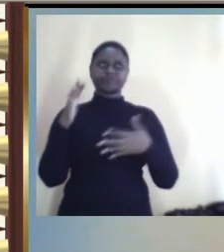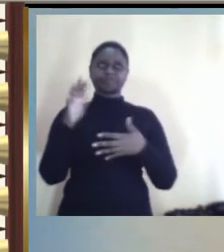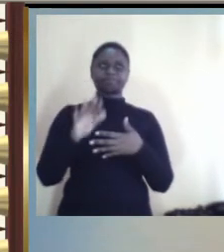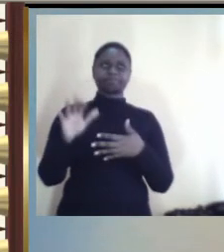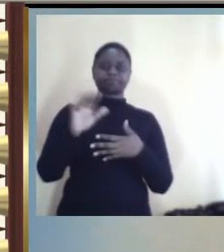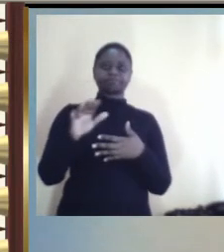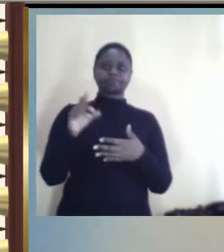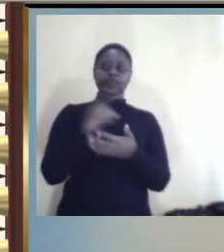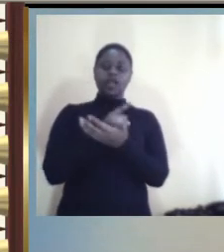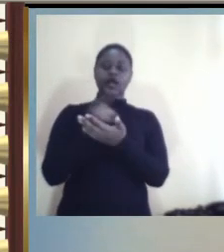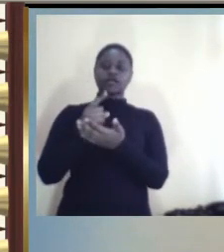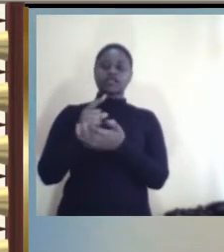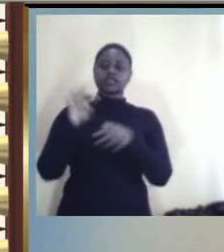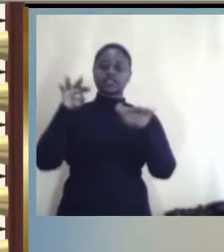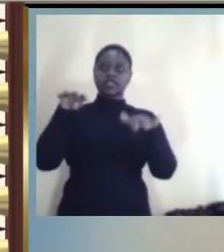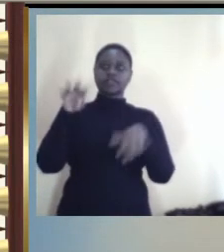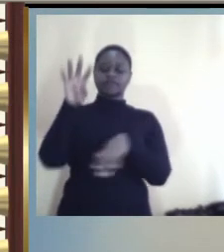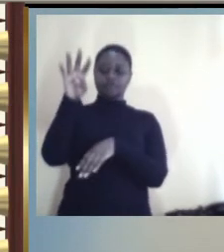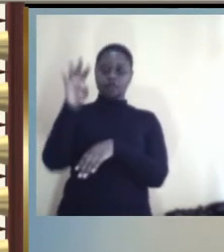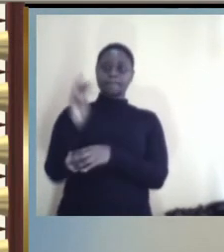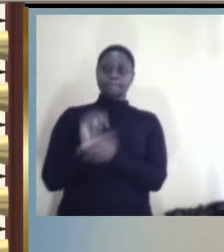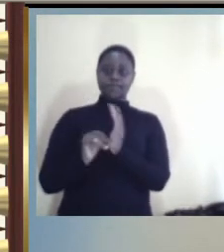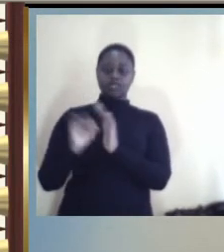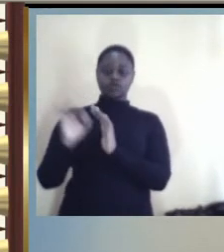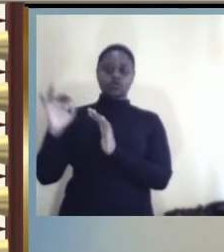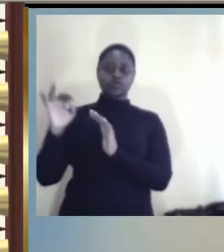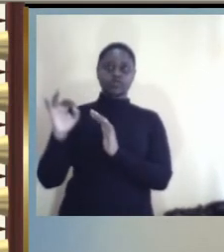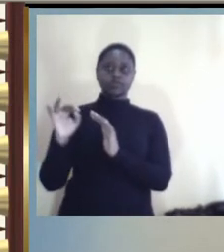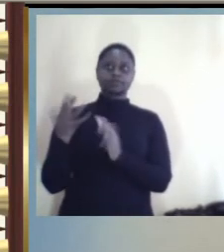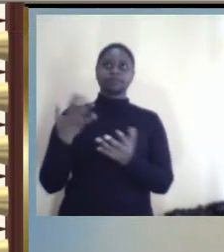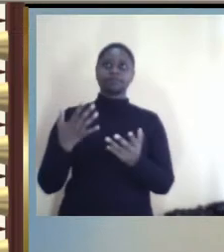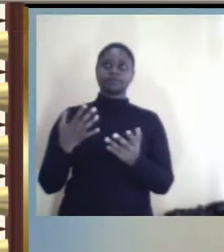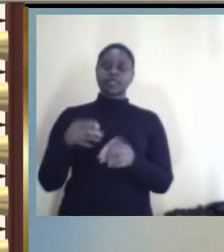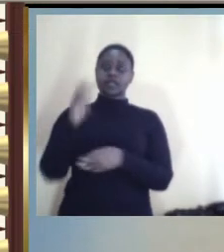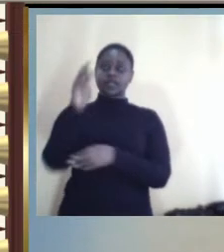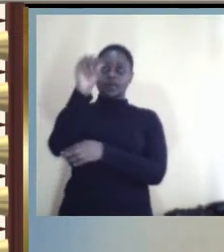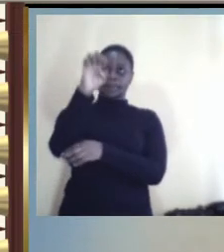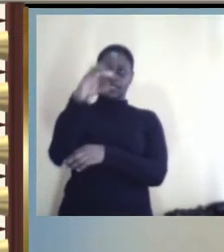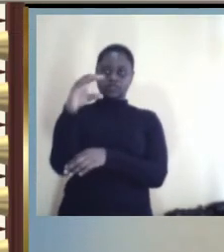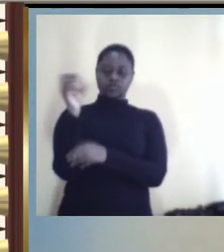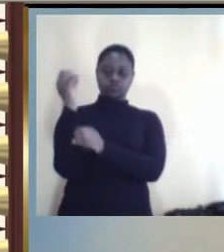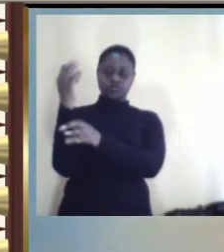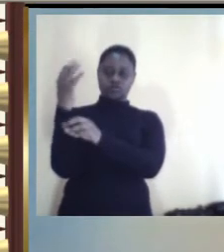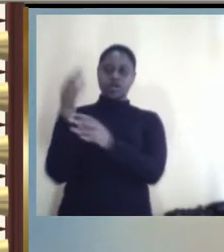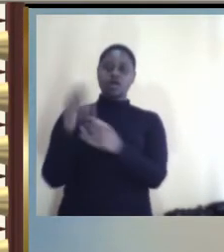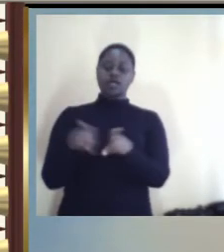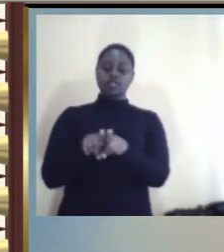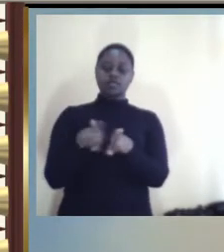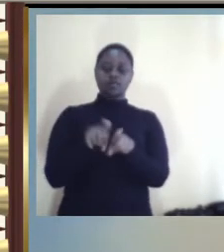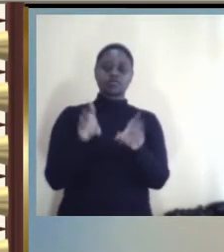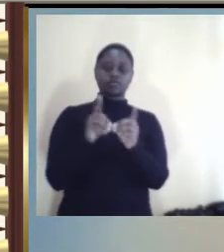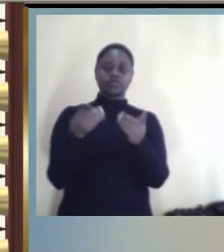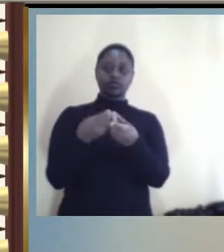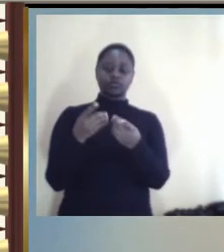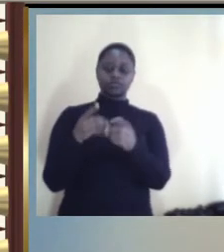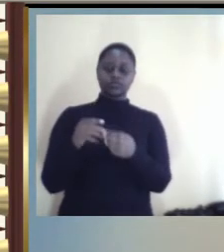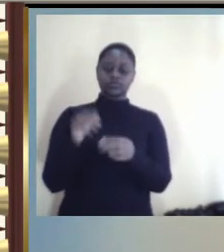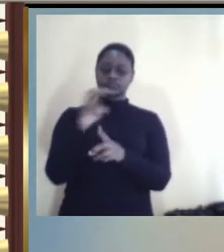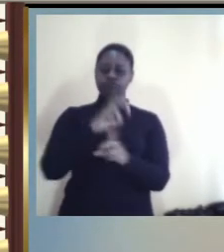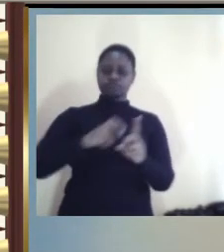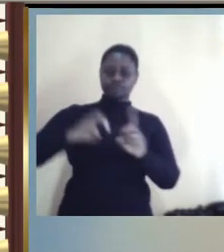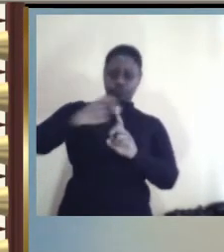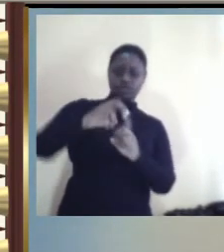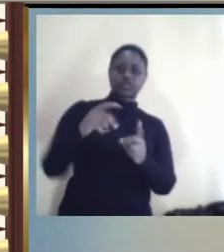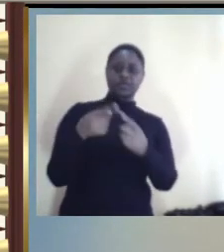194 million as presented by the MEC, and the department also makes transfers